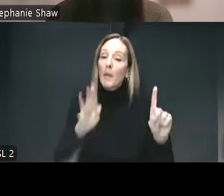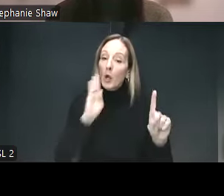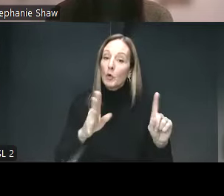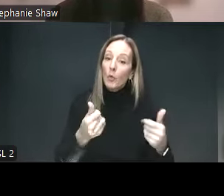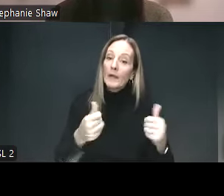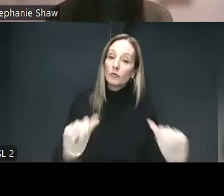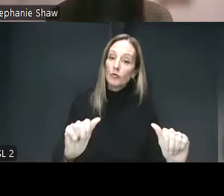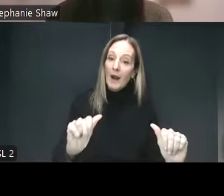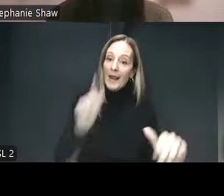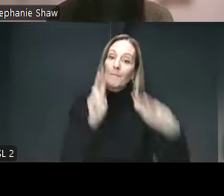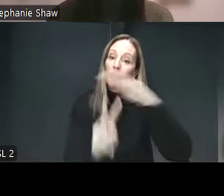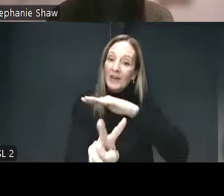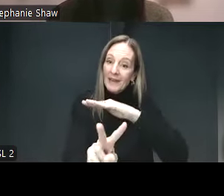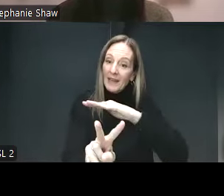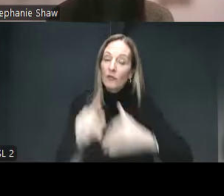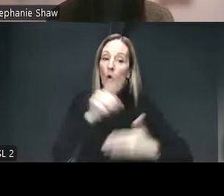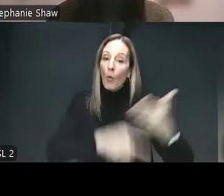predict what the employer